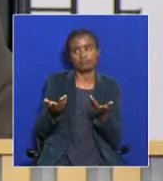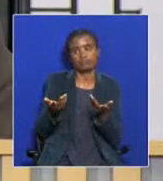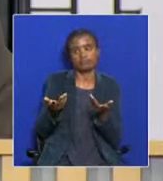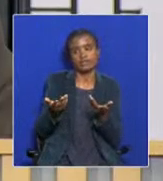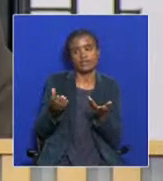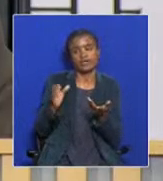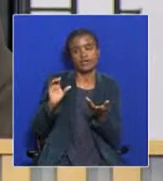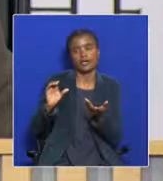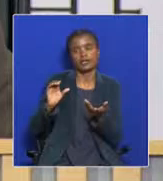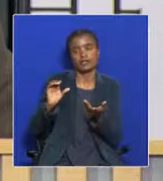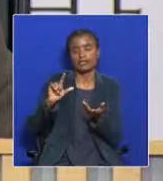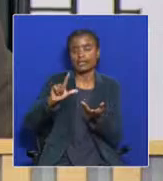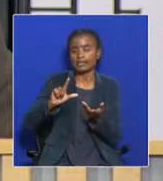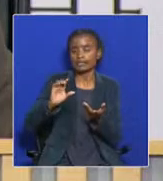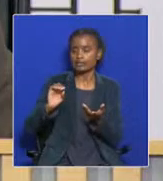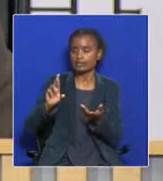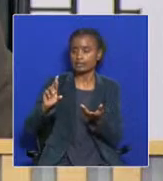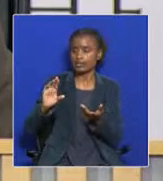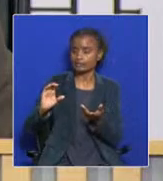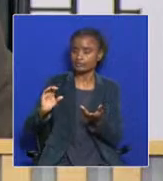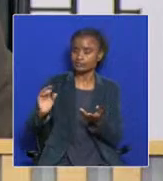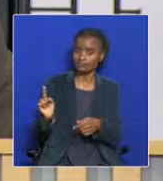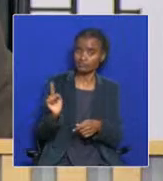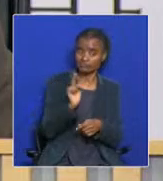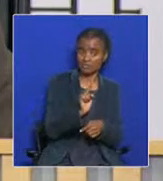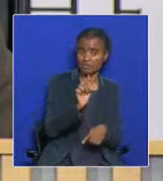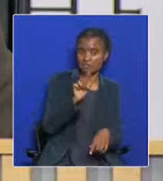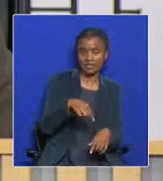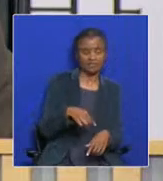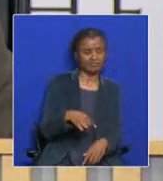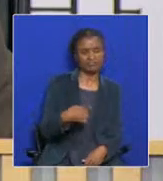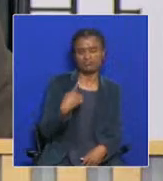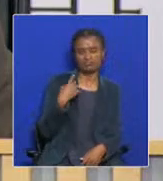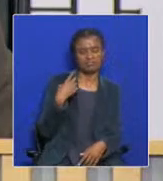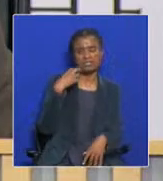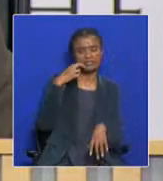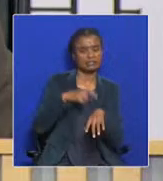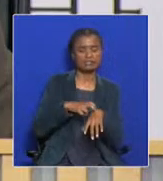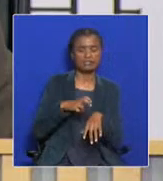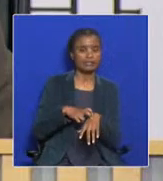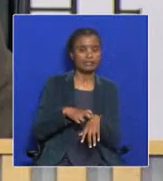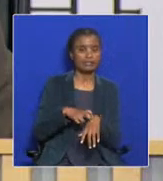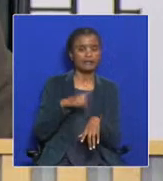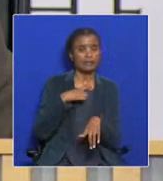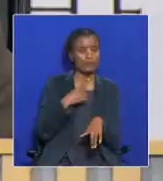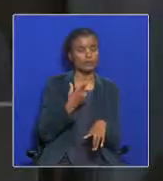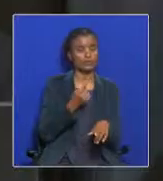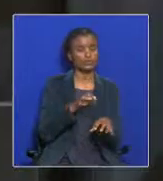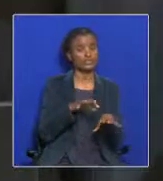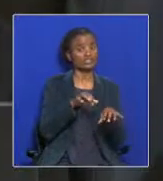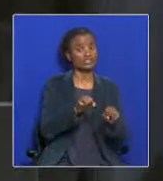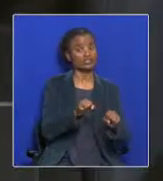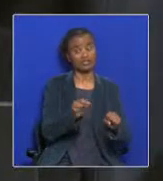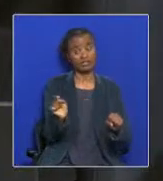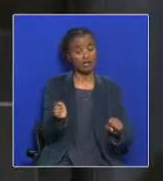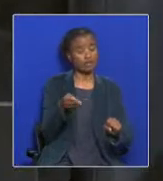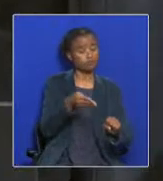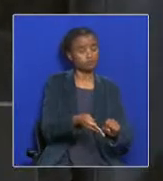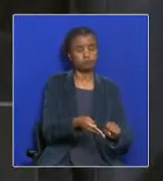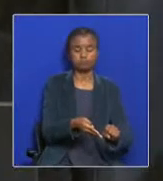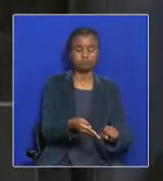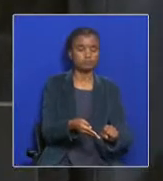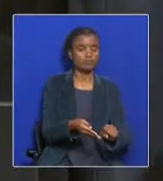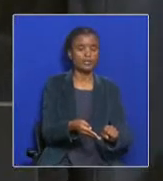when you do seizures of this nature, and therefore that requirement in